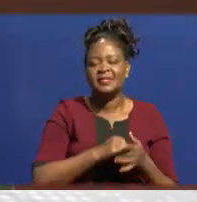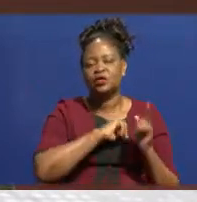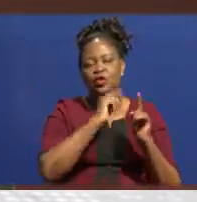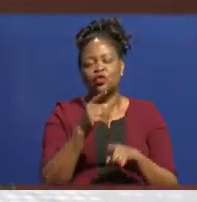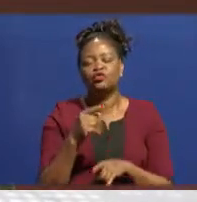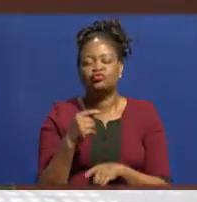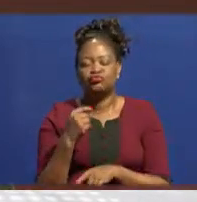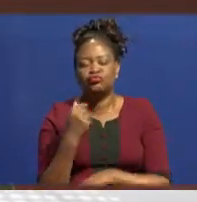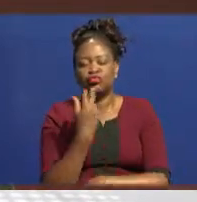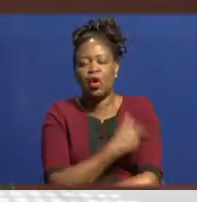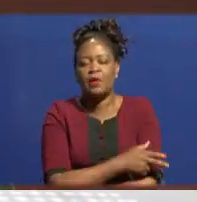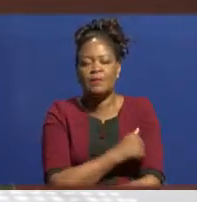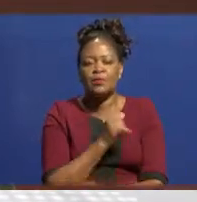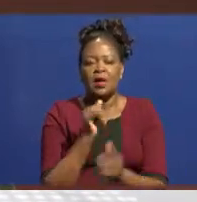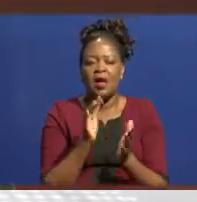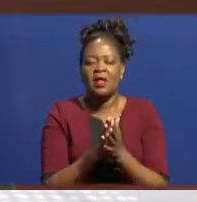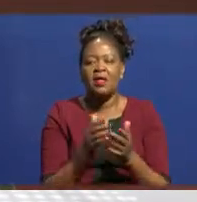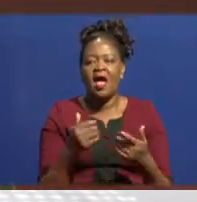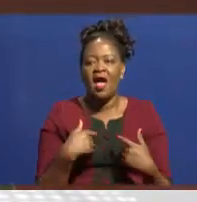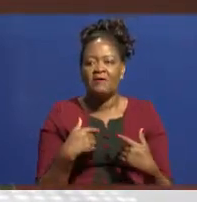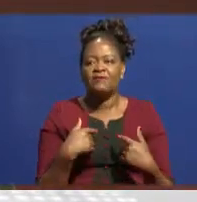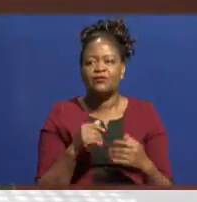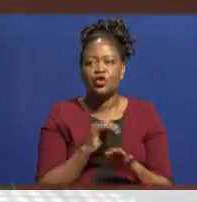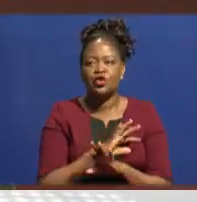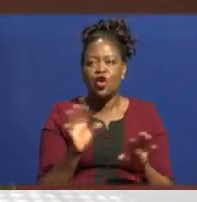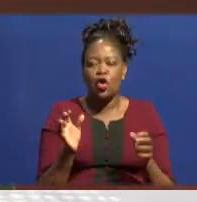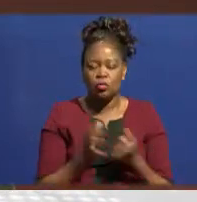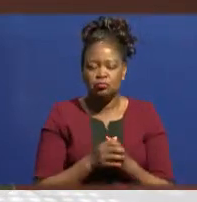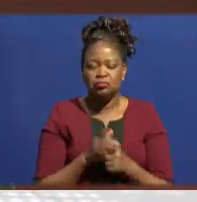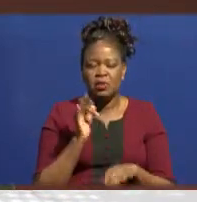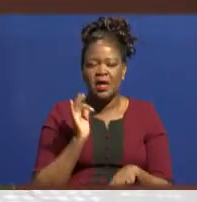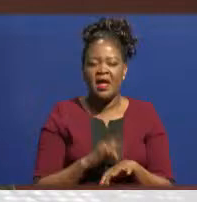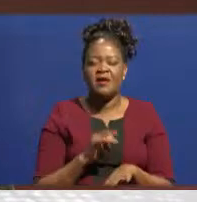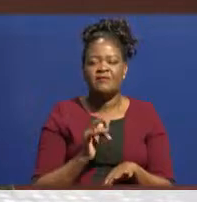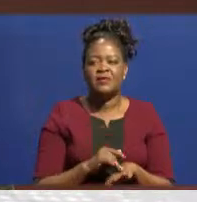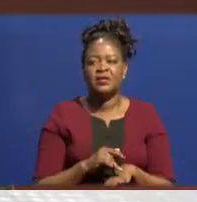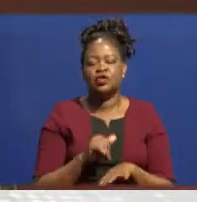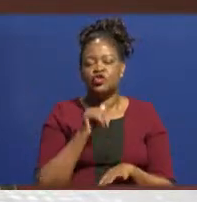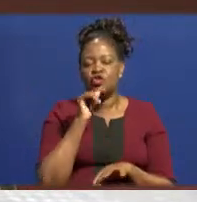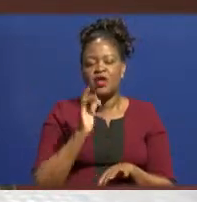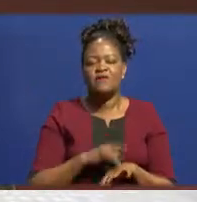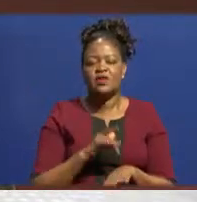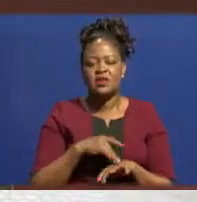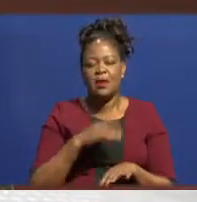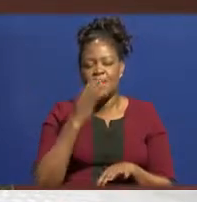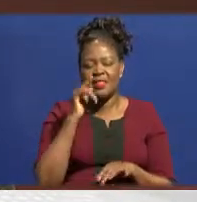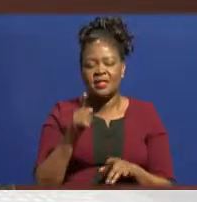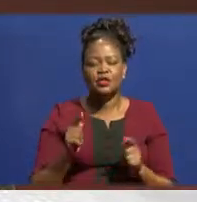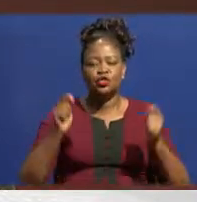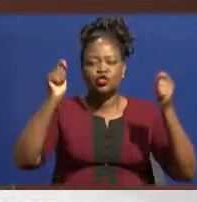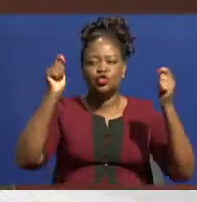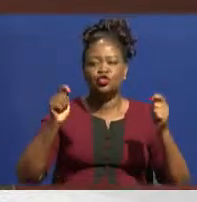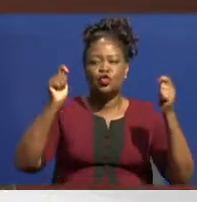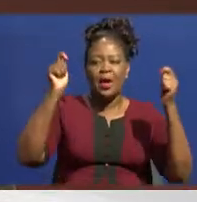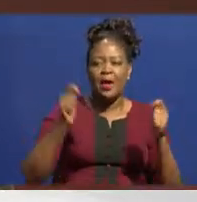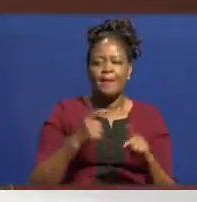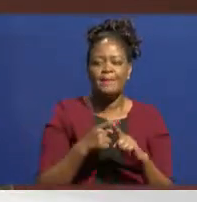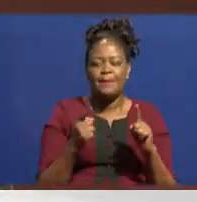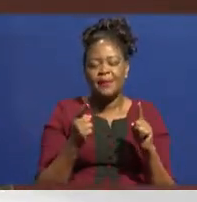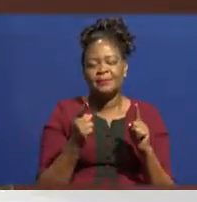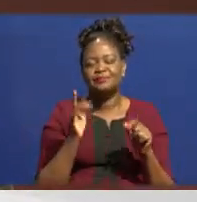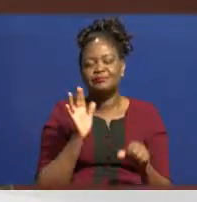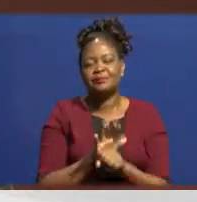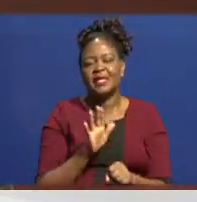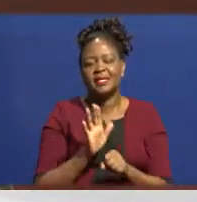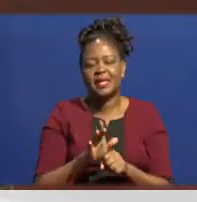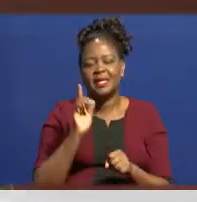hospitals, and they have no whatsoever effect, or they are not affected by this strike. But majority